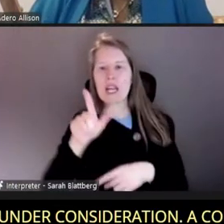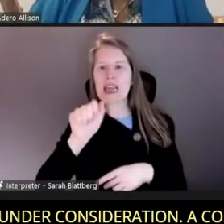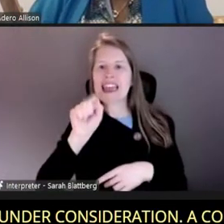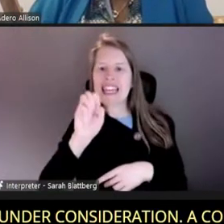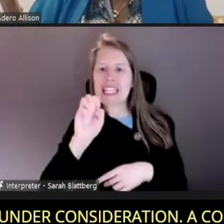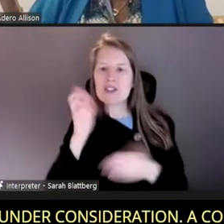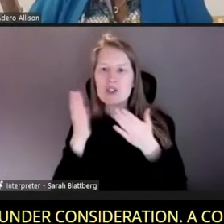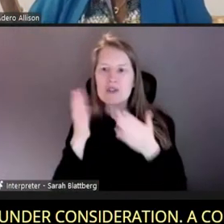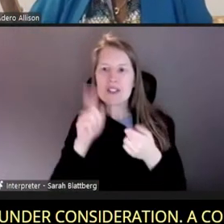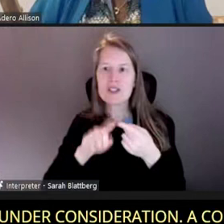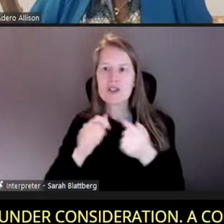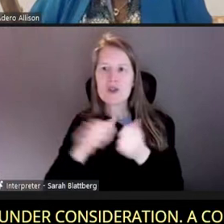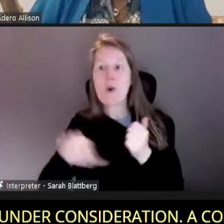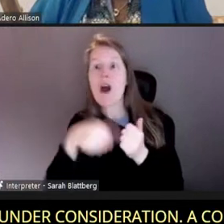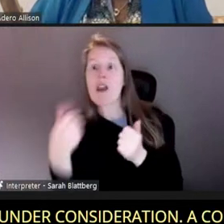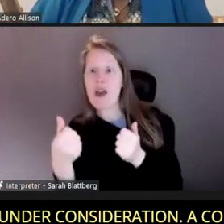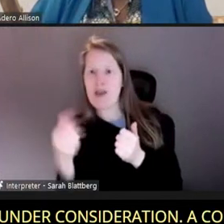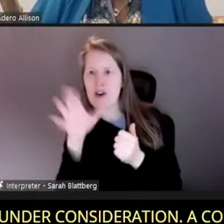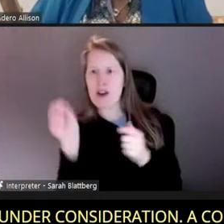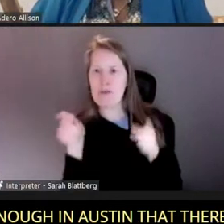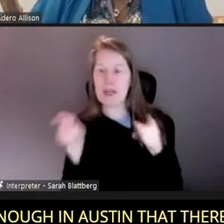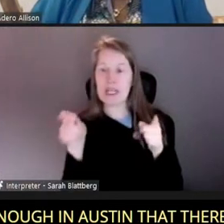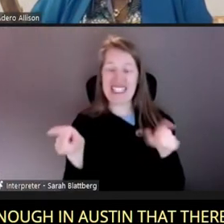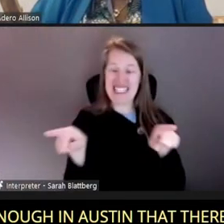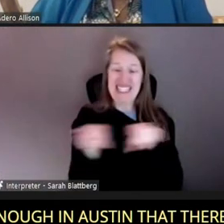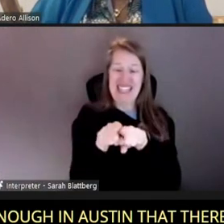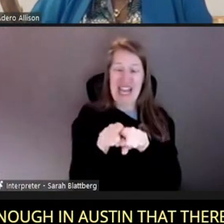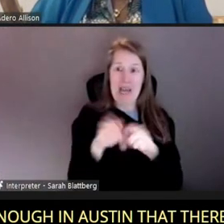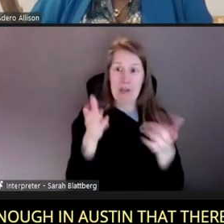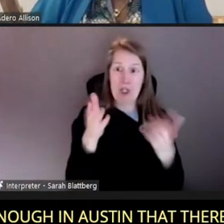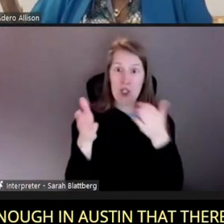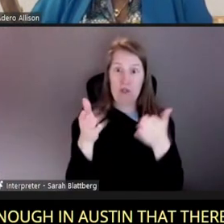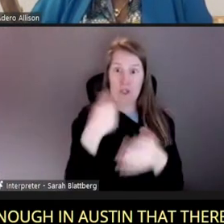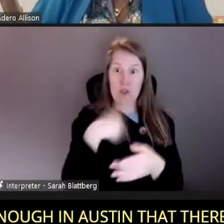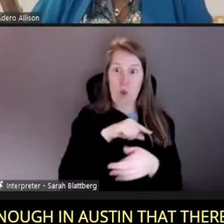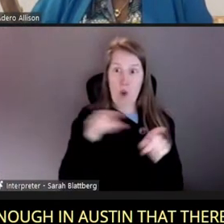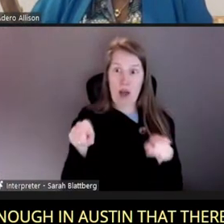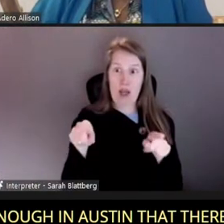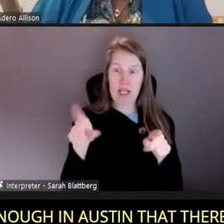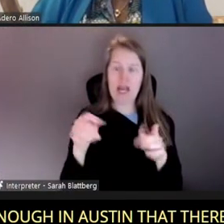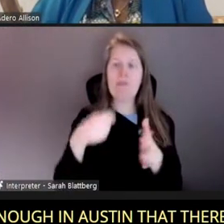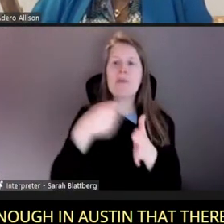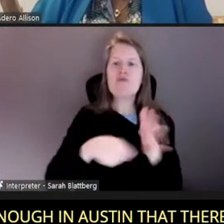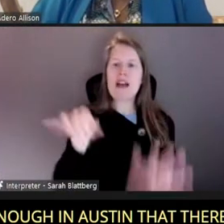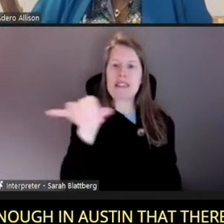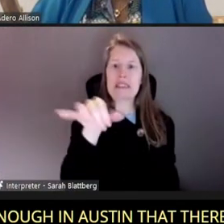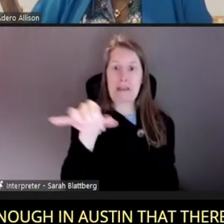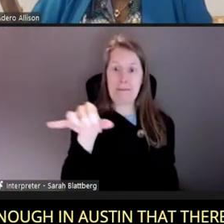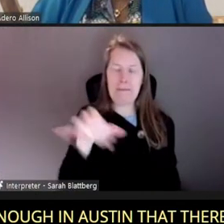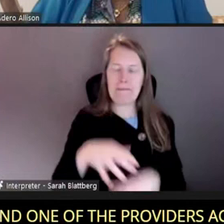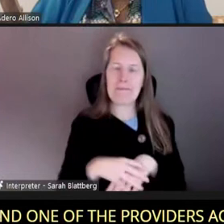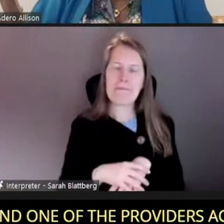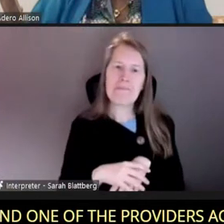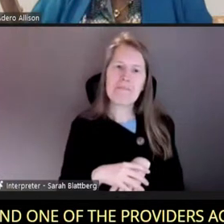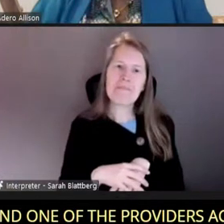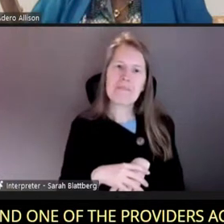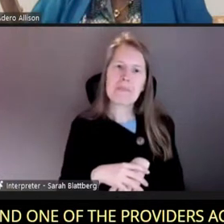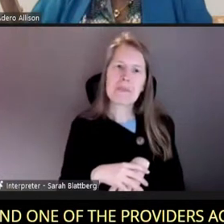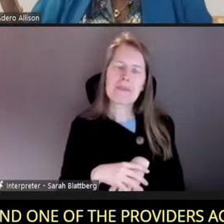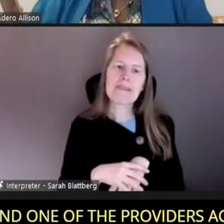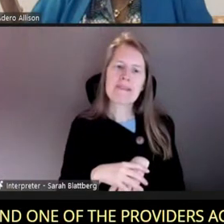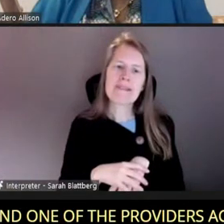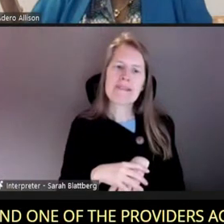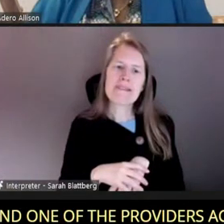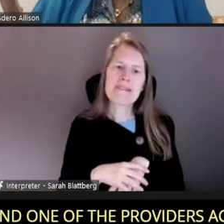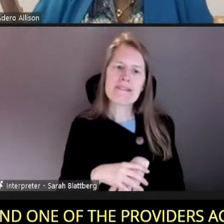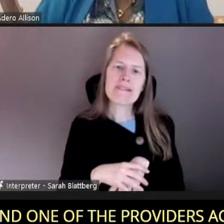each other and the service quality doesn't change, but the price is, you know, held stable. The thing that so,